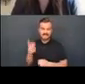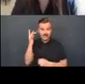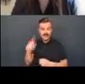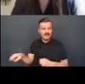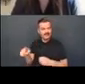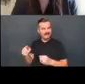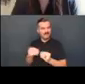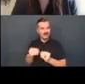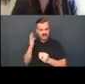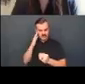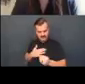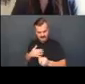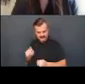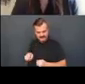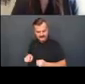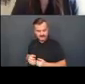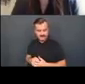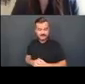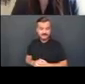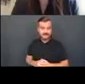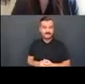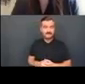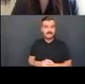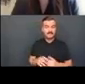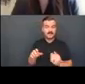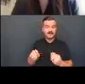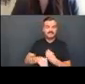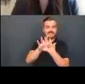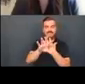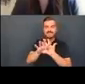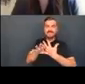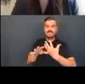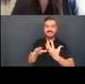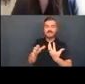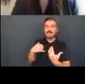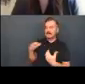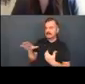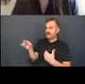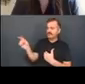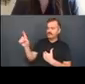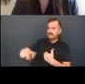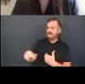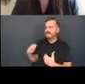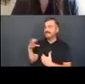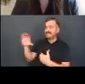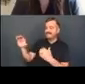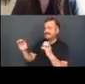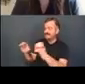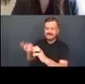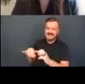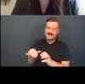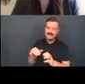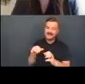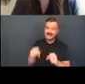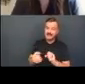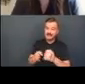have of their own needs. Telemedicine's way of delegating care to others does become a problem where it makes that delegation